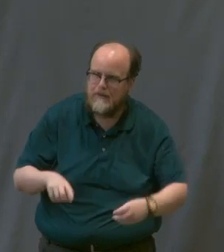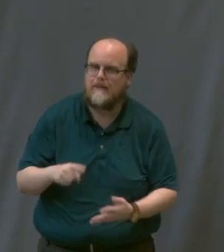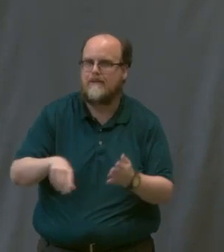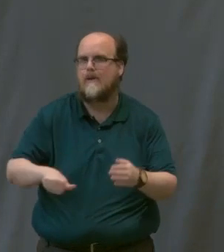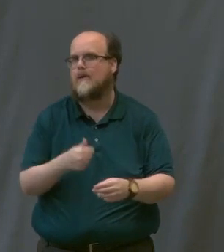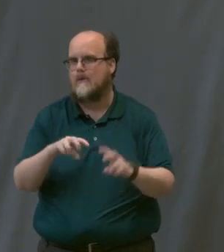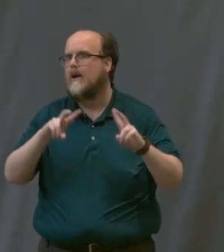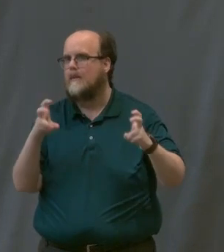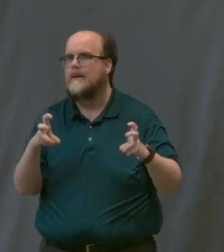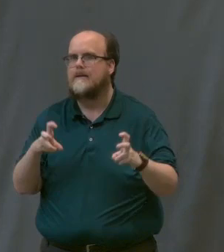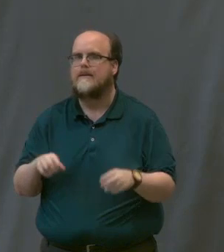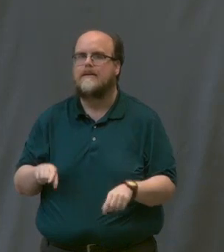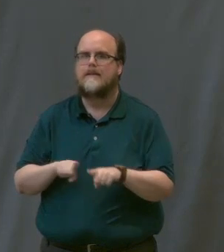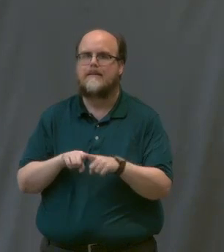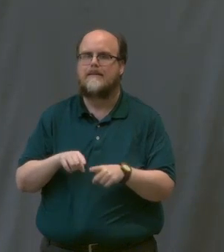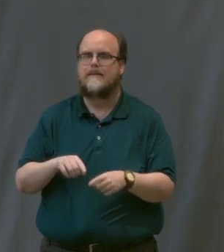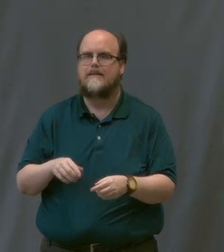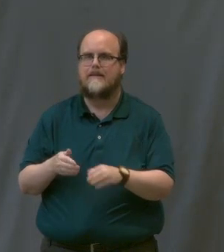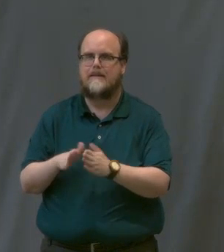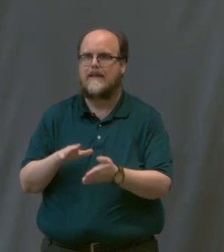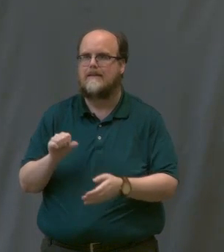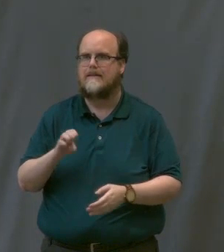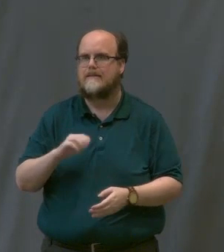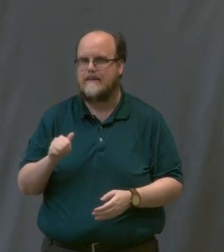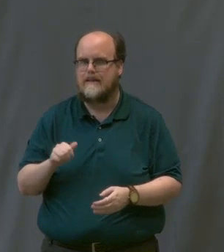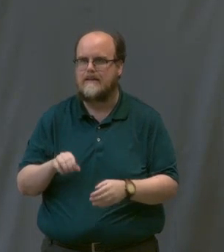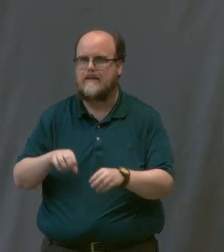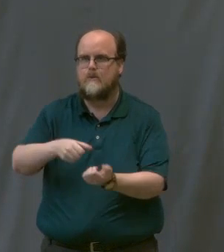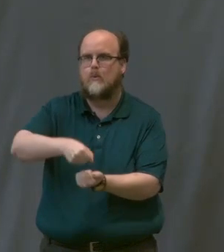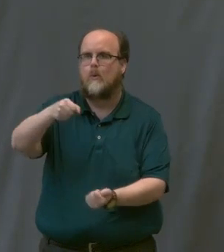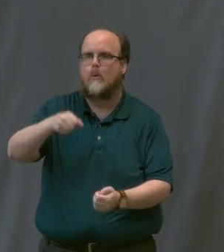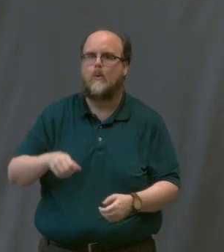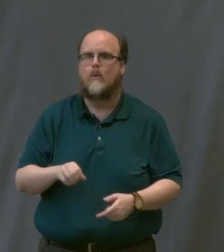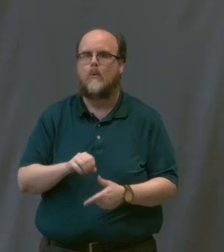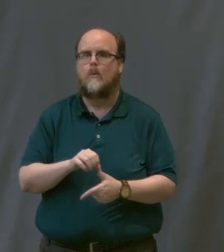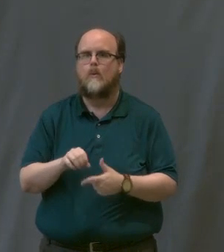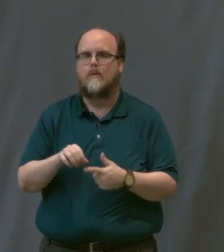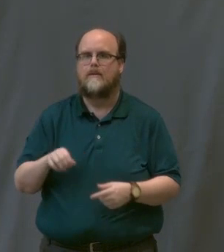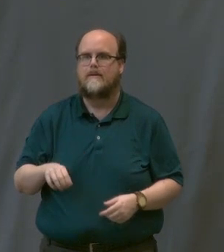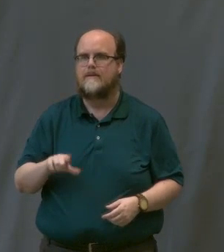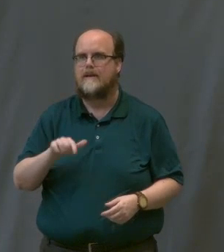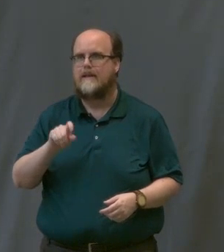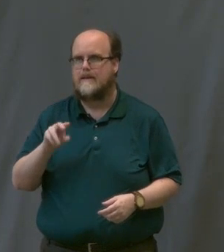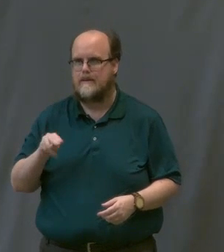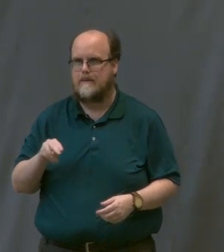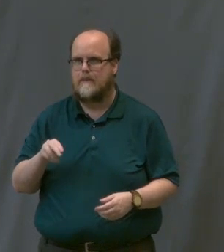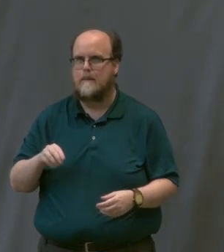topics, like the Dead Sea Scrolls, the Latin Vulgate Mark of the Beast. That's interesting.